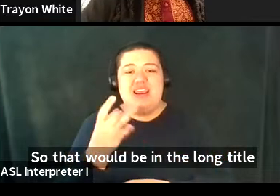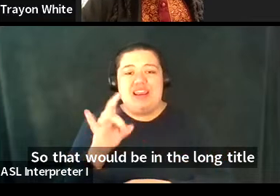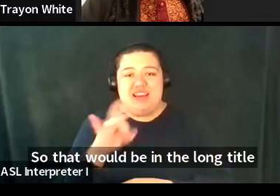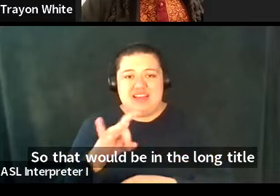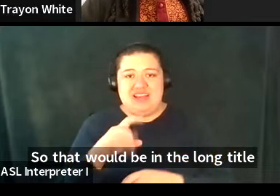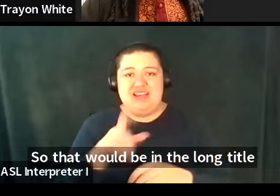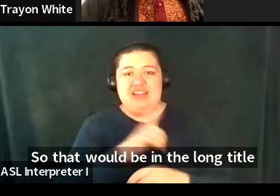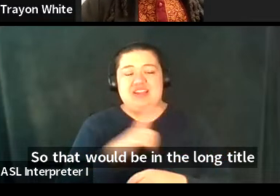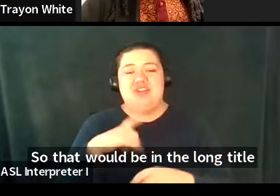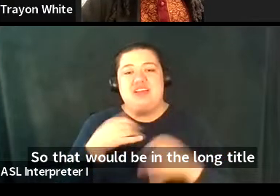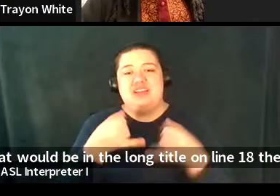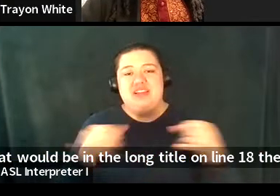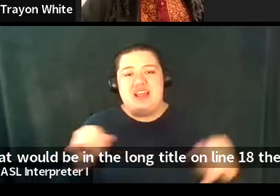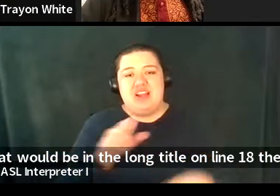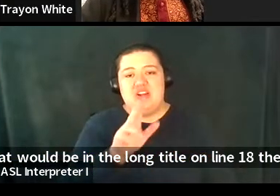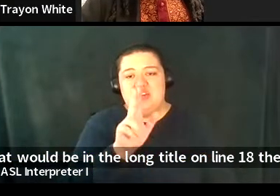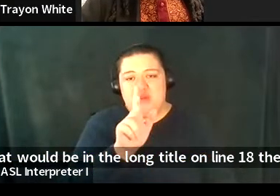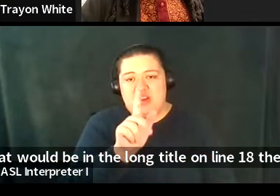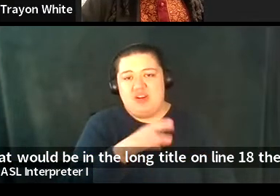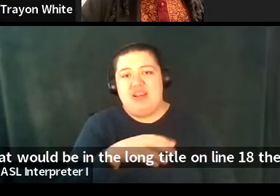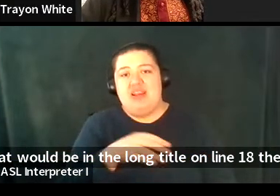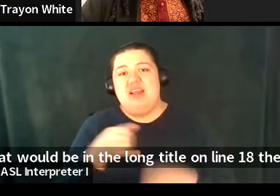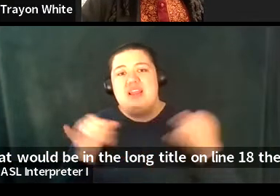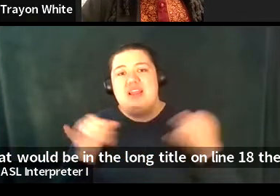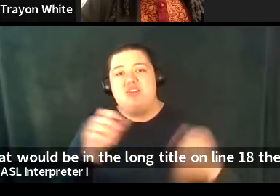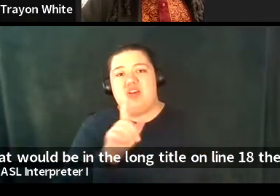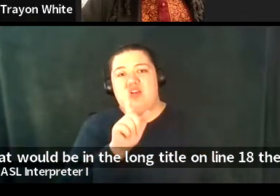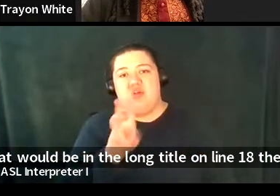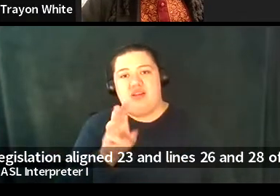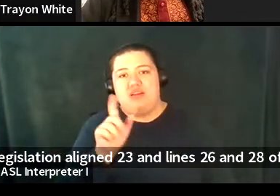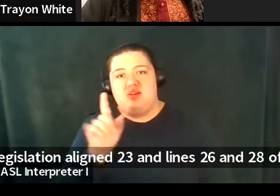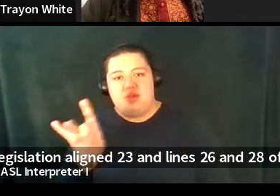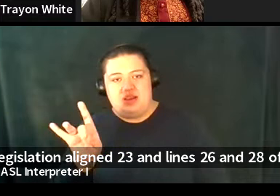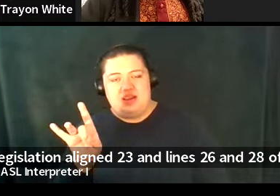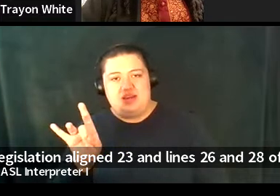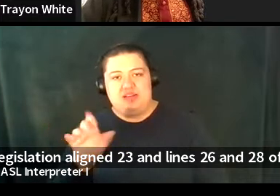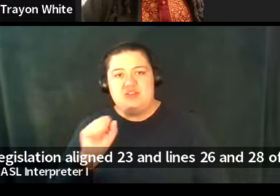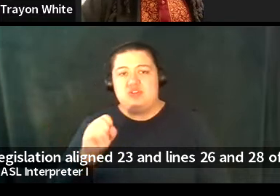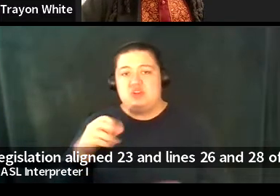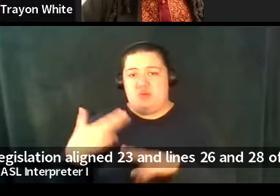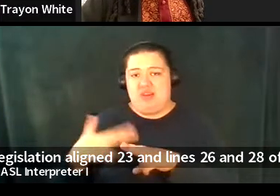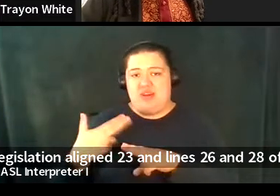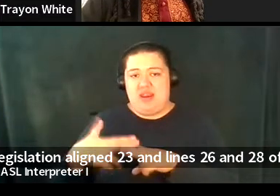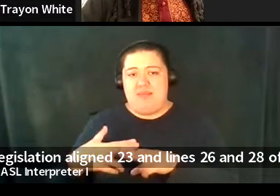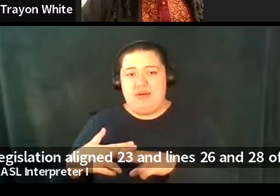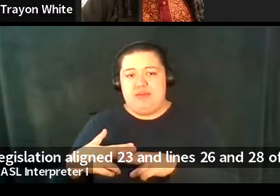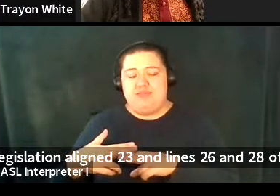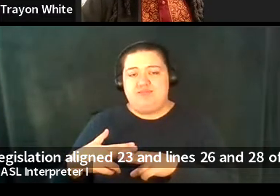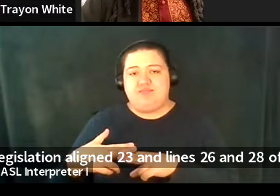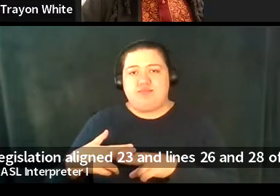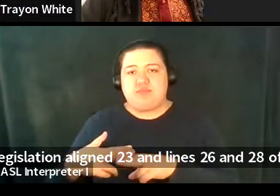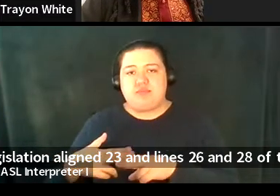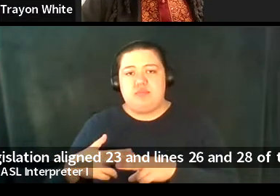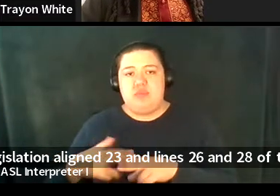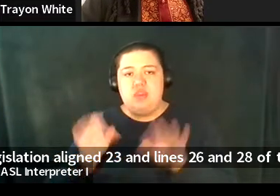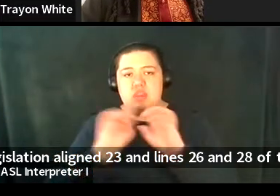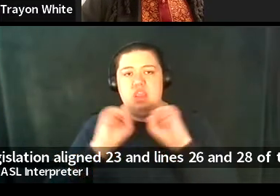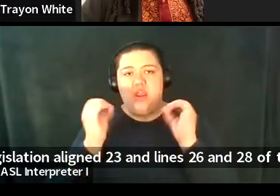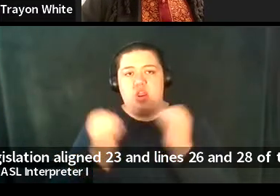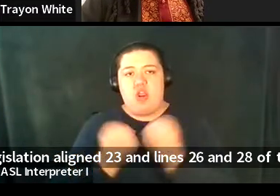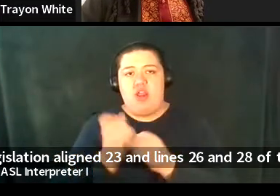line 23, and lines 26 and 28 of the ANS. So that the name is the